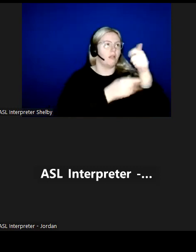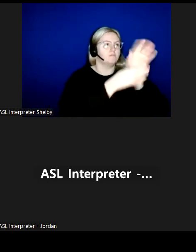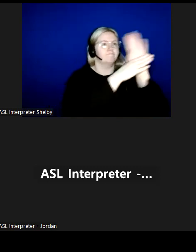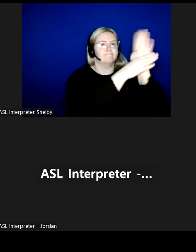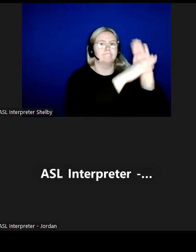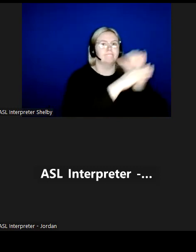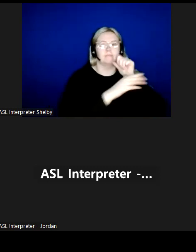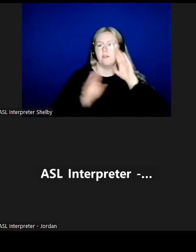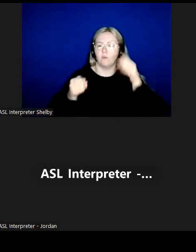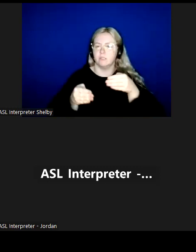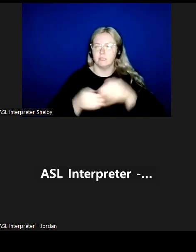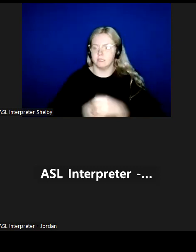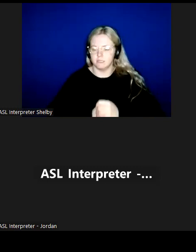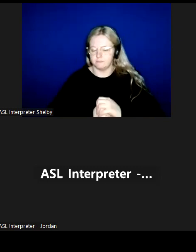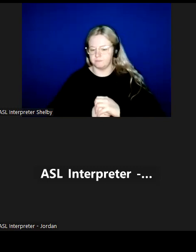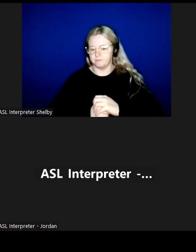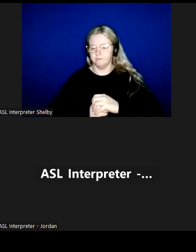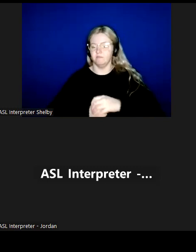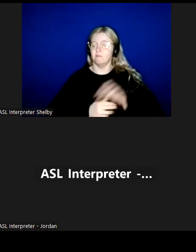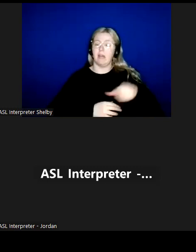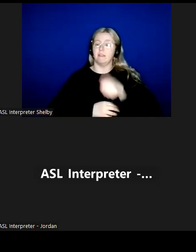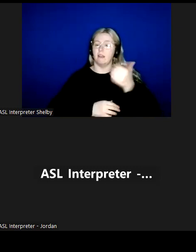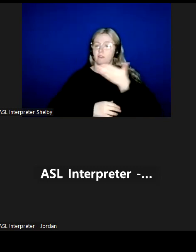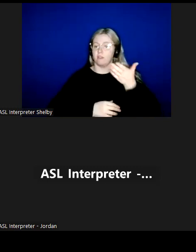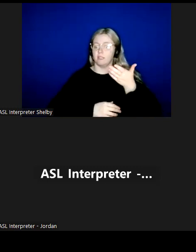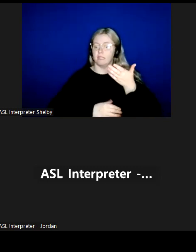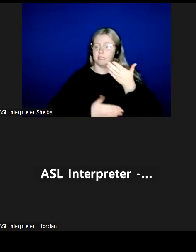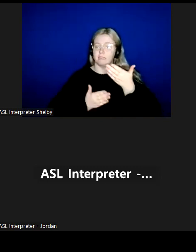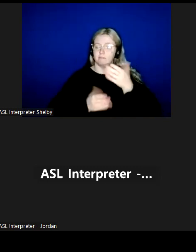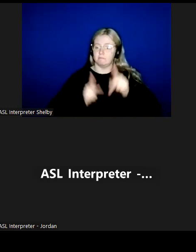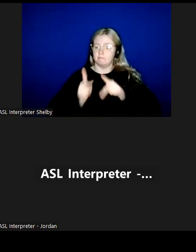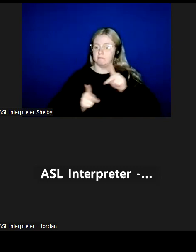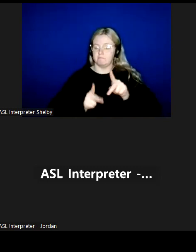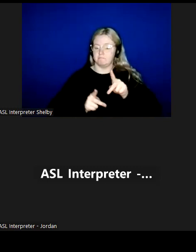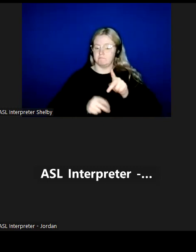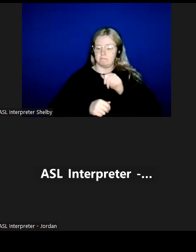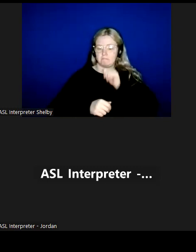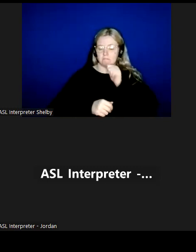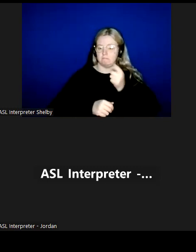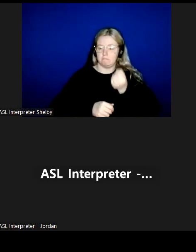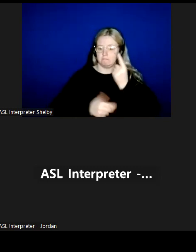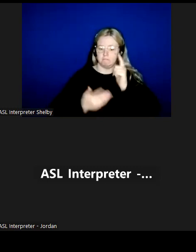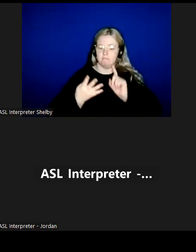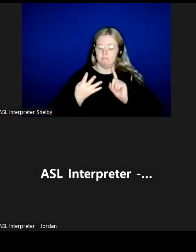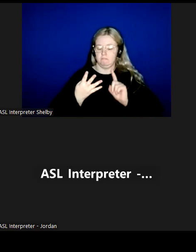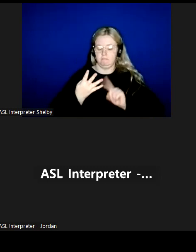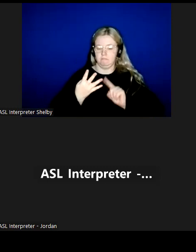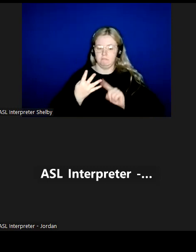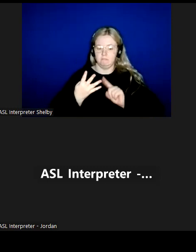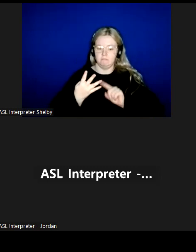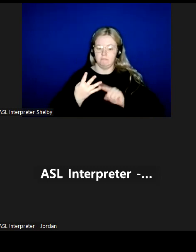One of the things that people are often not aware of is the idea of poor concentration and forgetfulness. So